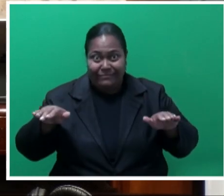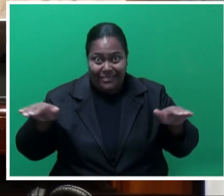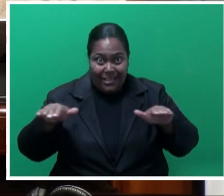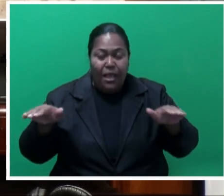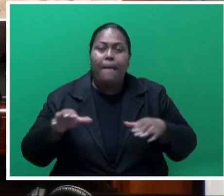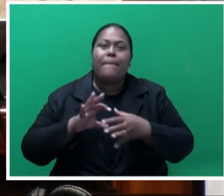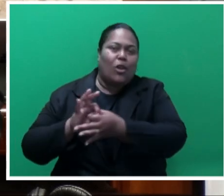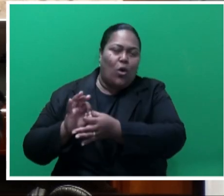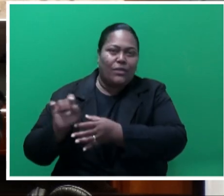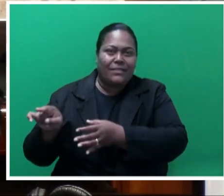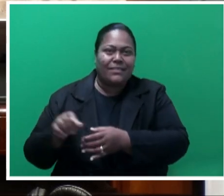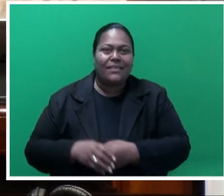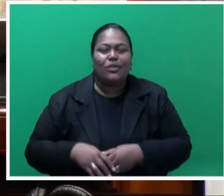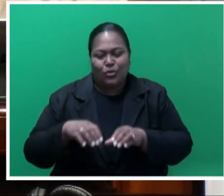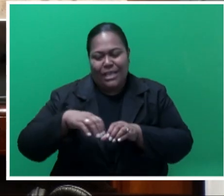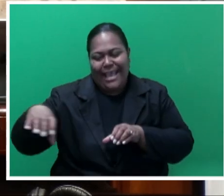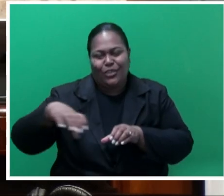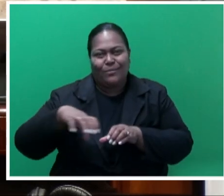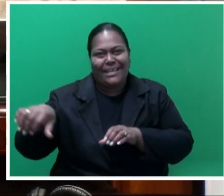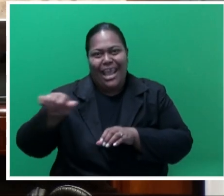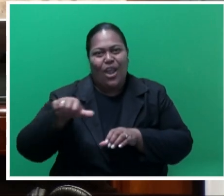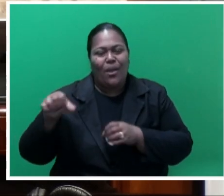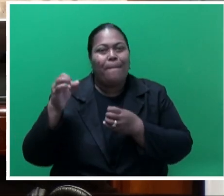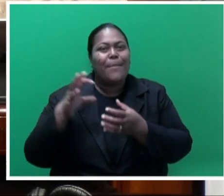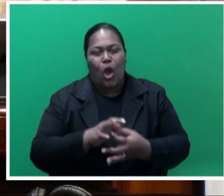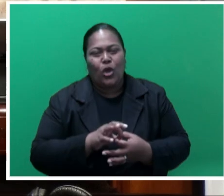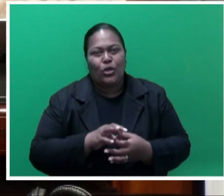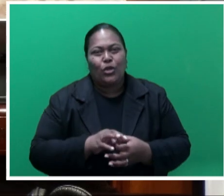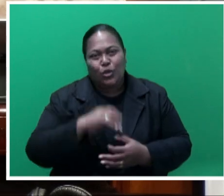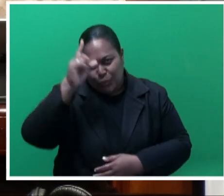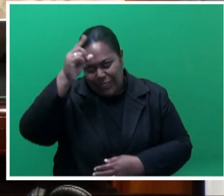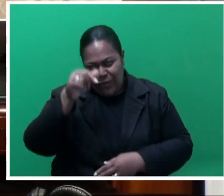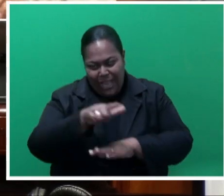these catchment areas, they belong to Itoke landowners.